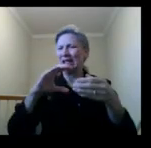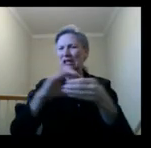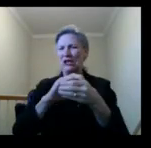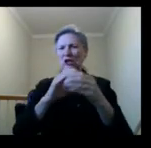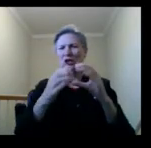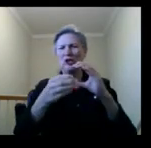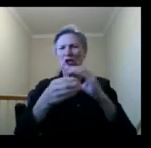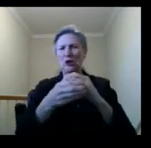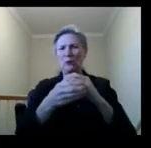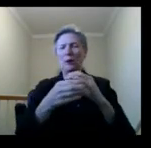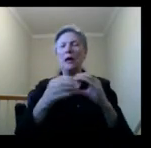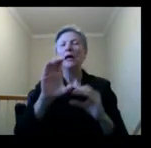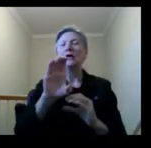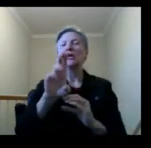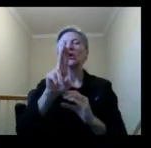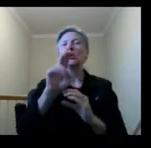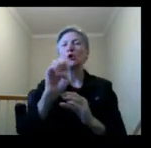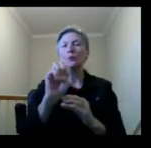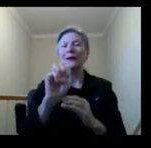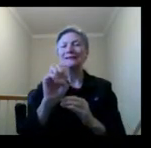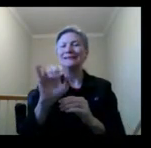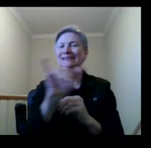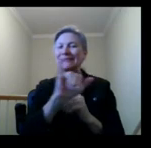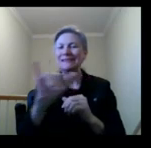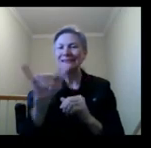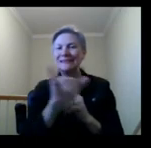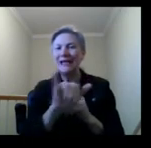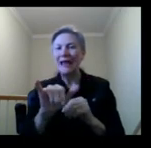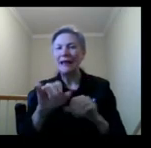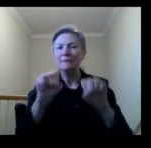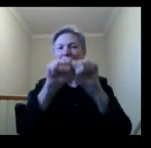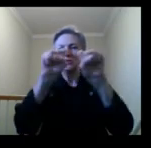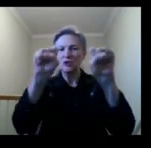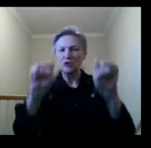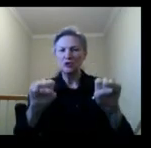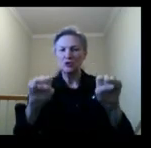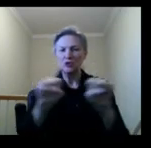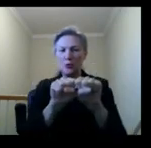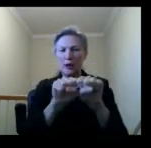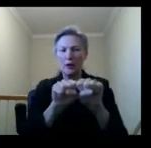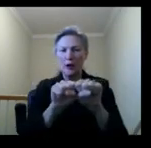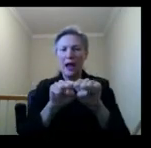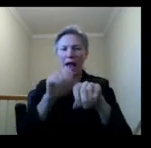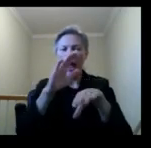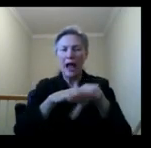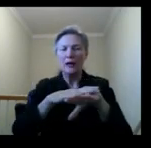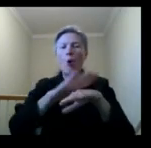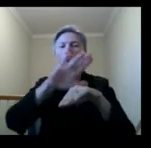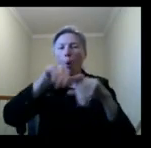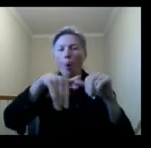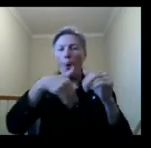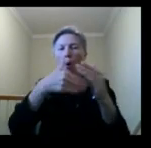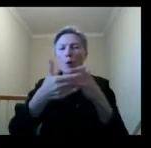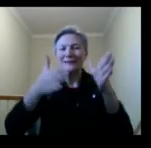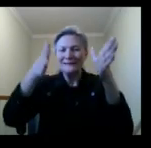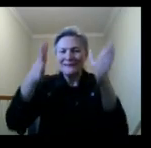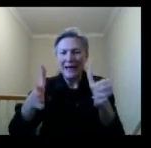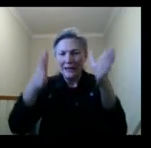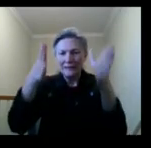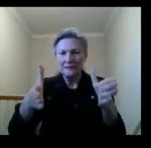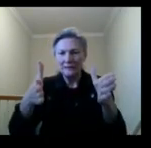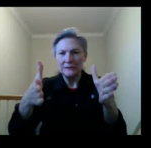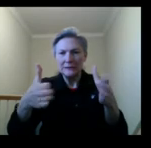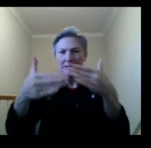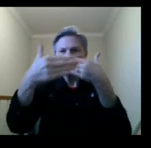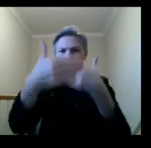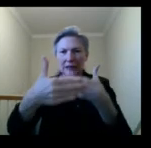cube, again, has the same shape all the way around, a square all the way around. So that leaves me with my